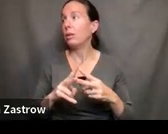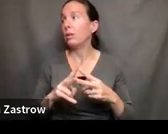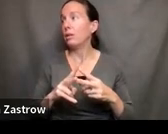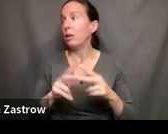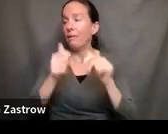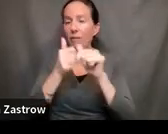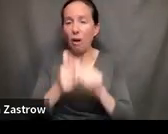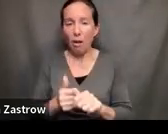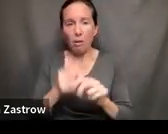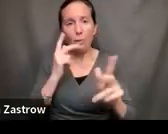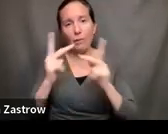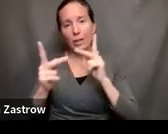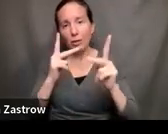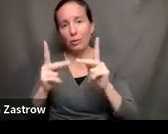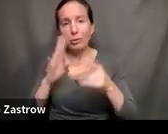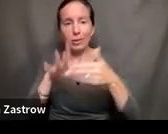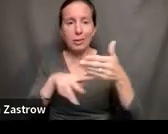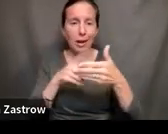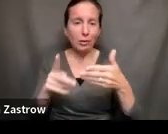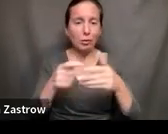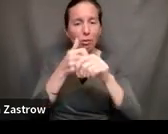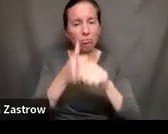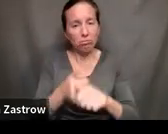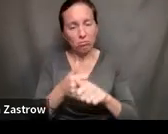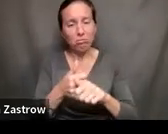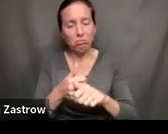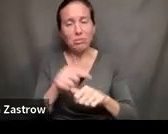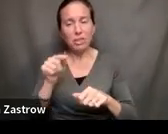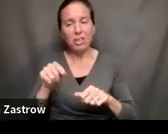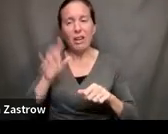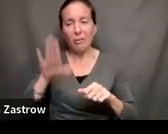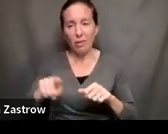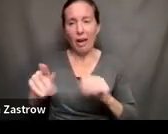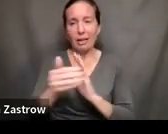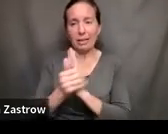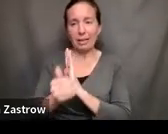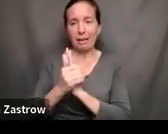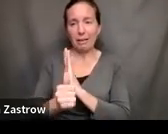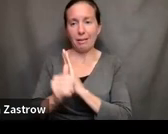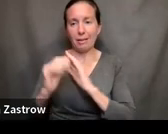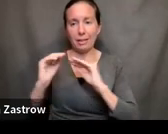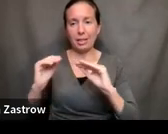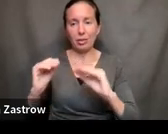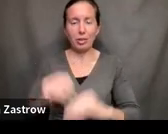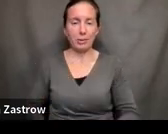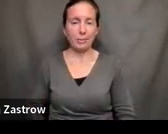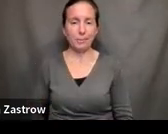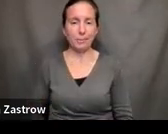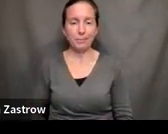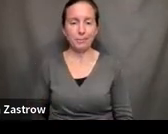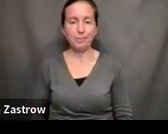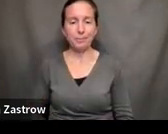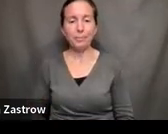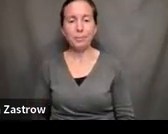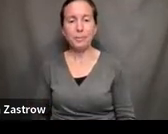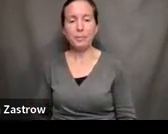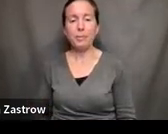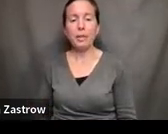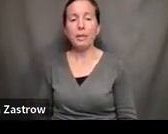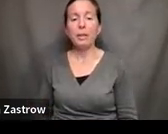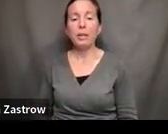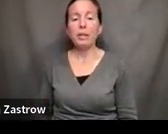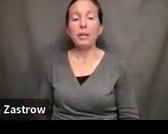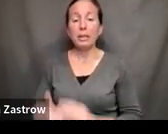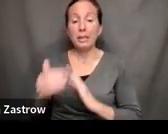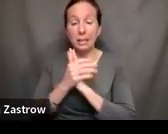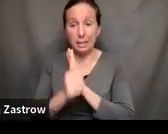following a visual schedule, that kind of thing. So that's what you're teaching. Those are the skills that will have this outcome of the